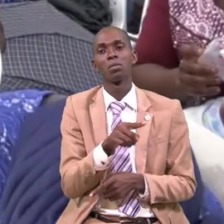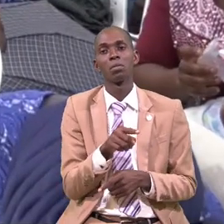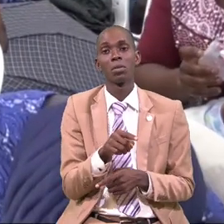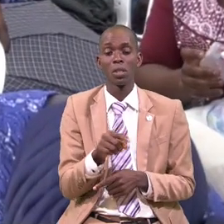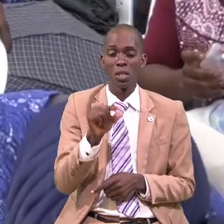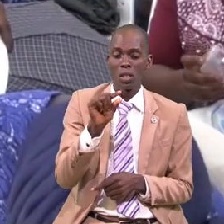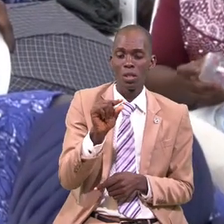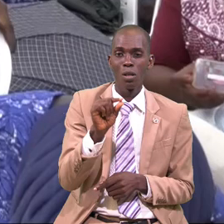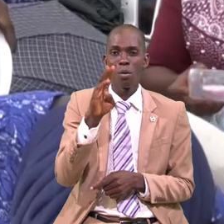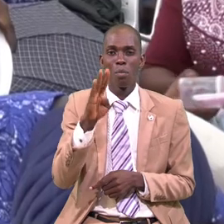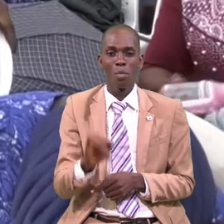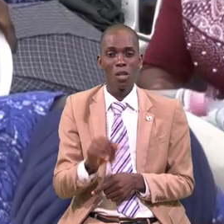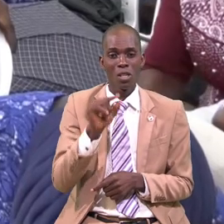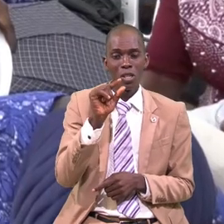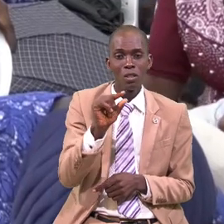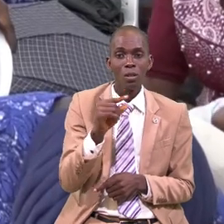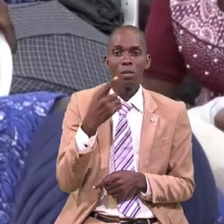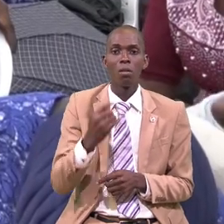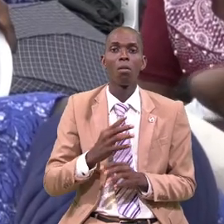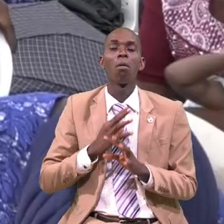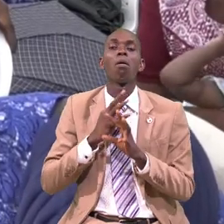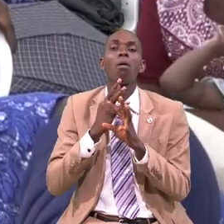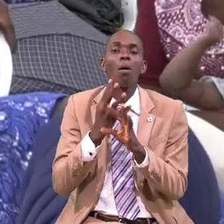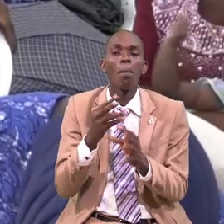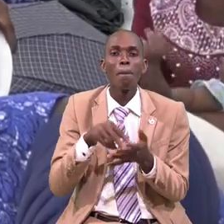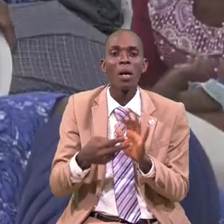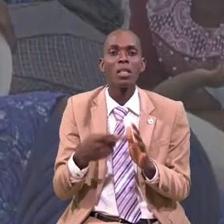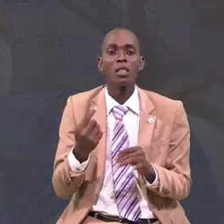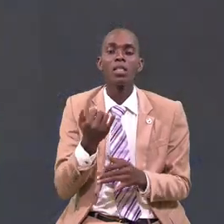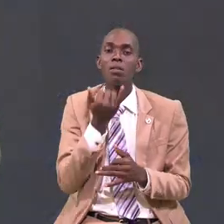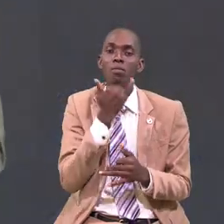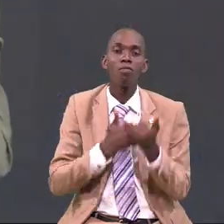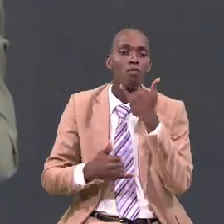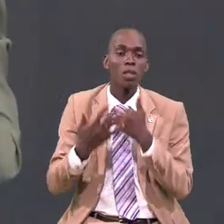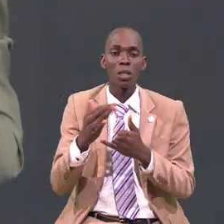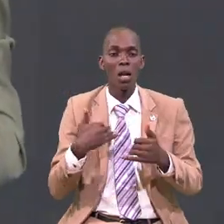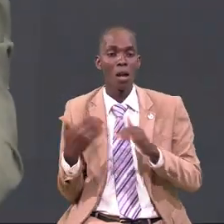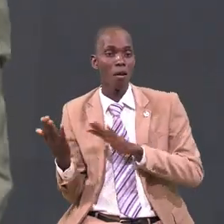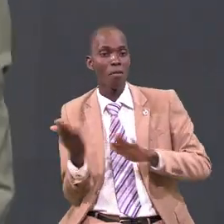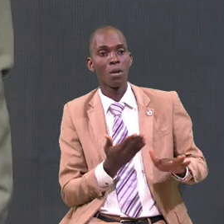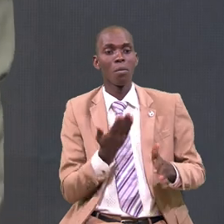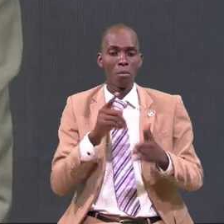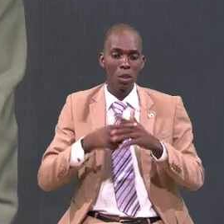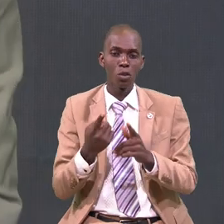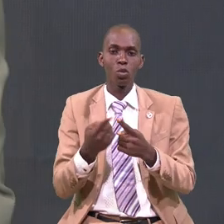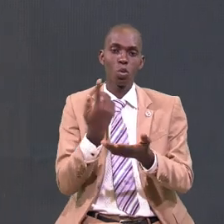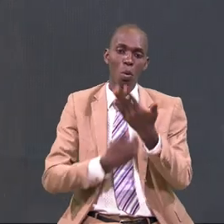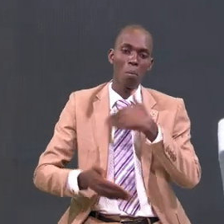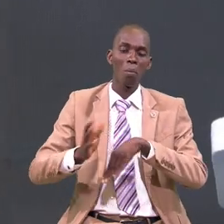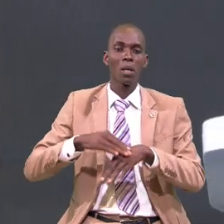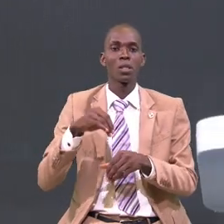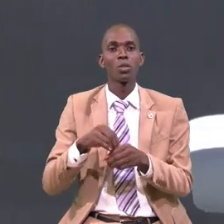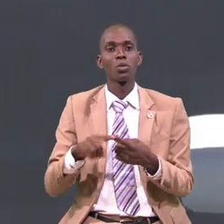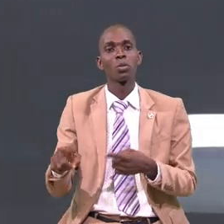Little by little, the vomit they're giving up, they begin to swallow their vomit again.